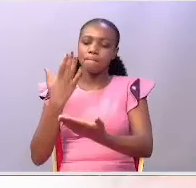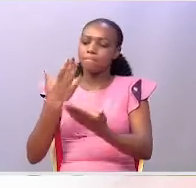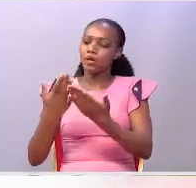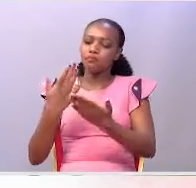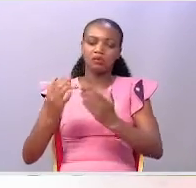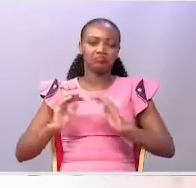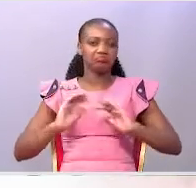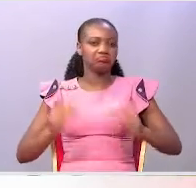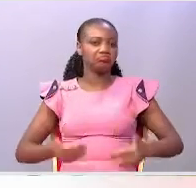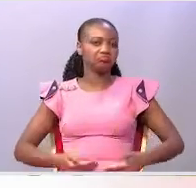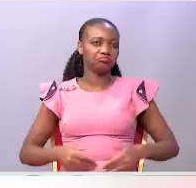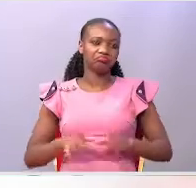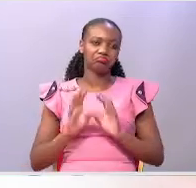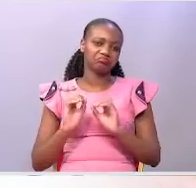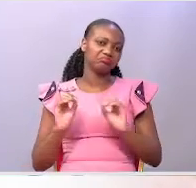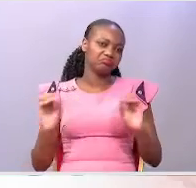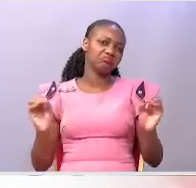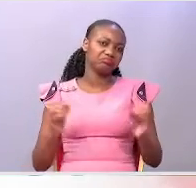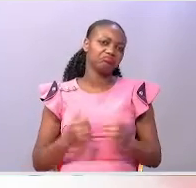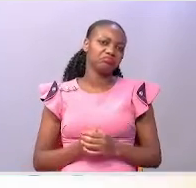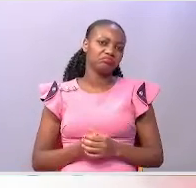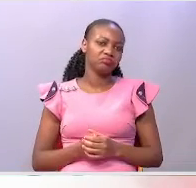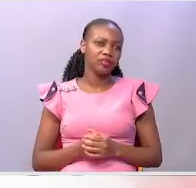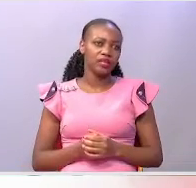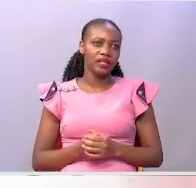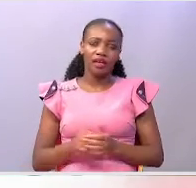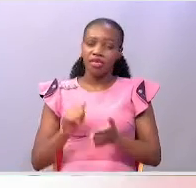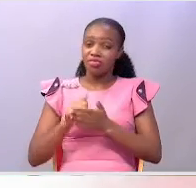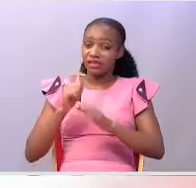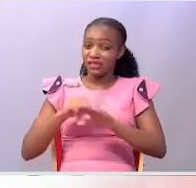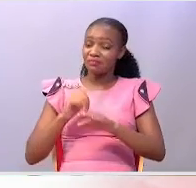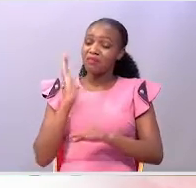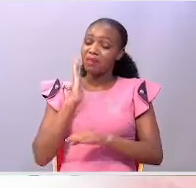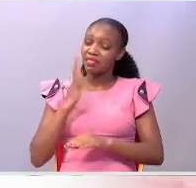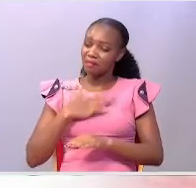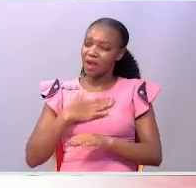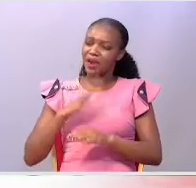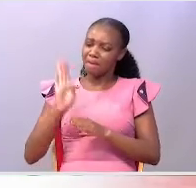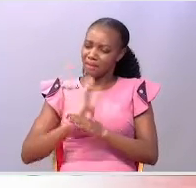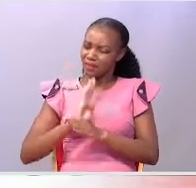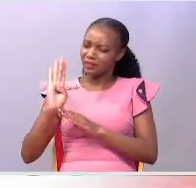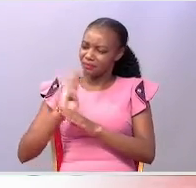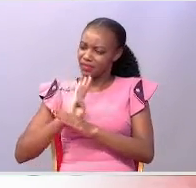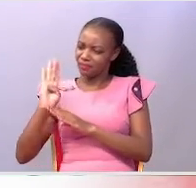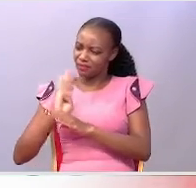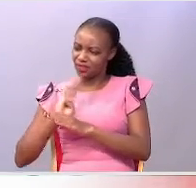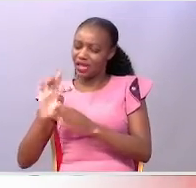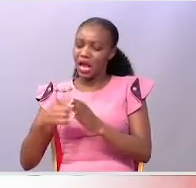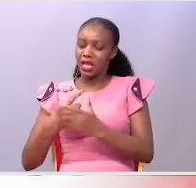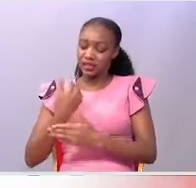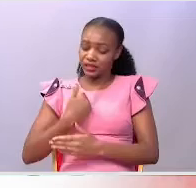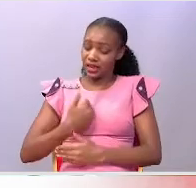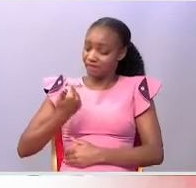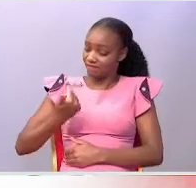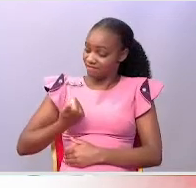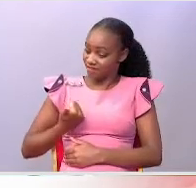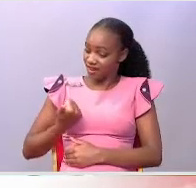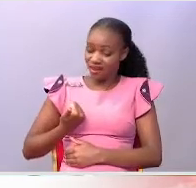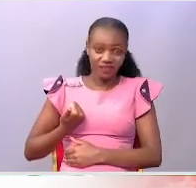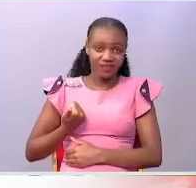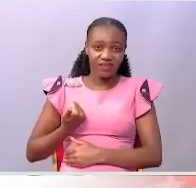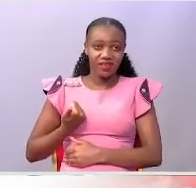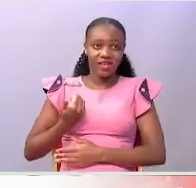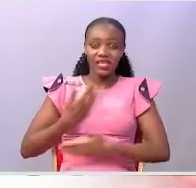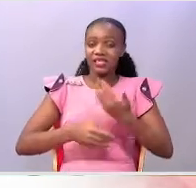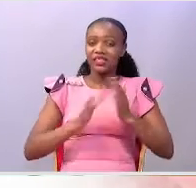aingefanyika. That time ilikuwa mom alikuwa busy sana, dad pia alikuwa busy, so na mimi ndo ni msichana pekee yetu kwetu, so hakuna mtu mwingine anaweza